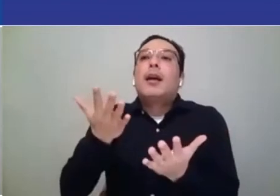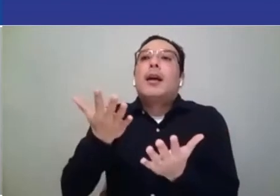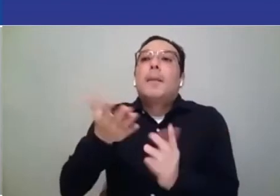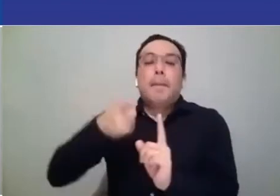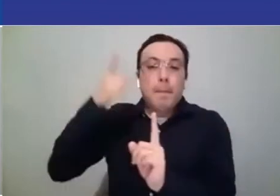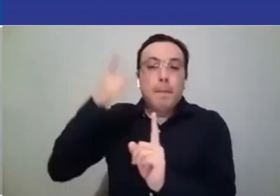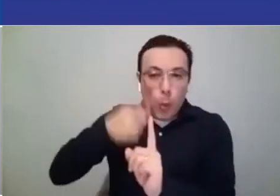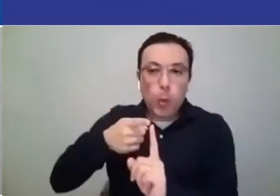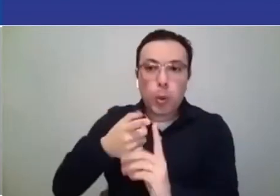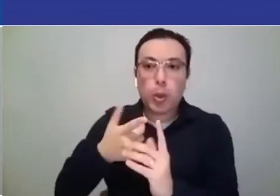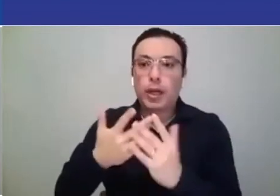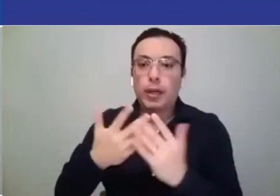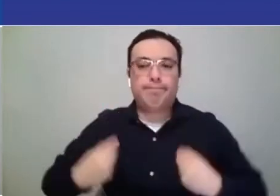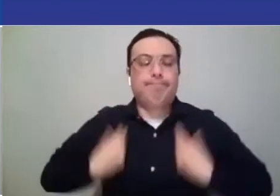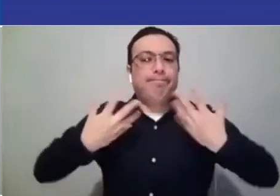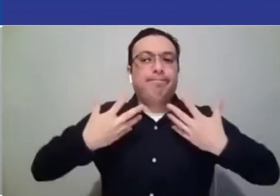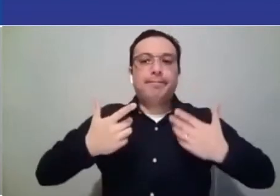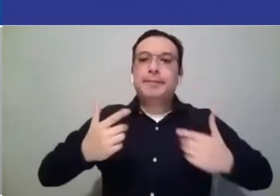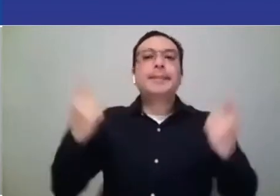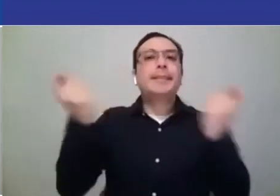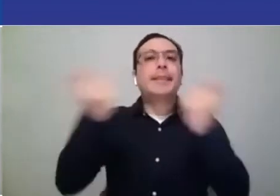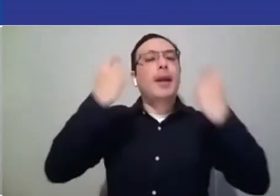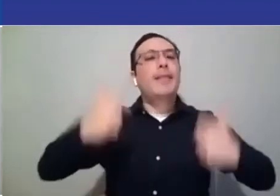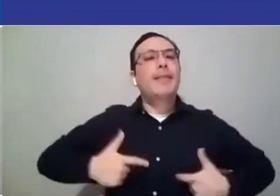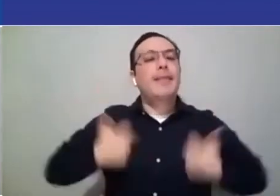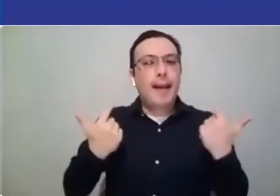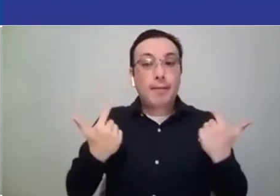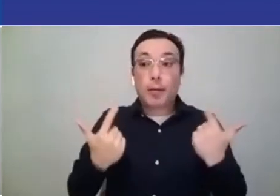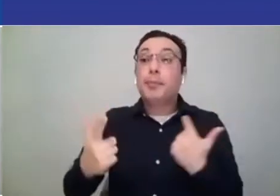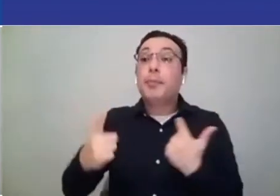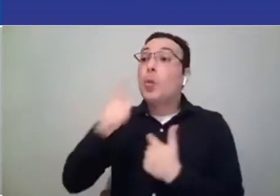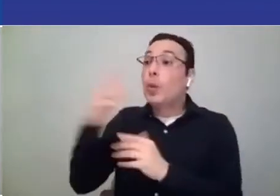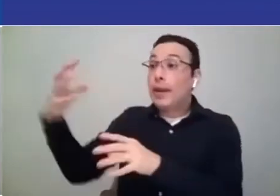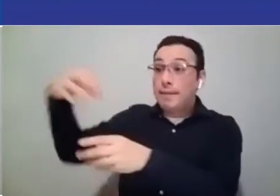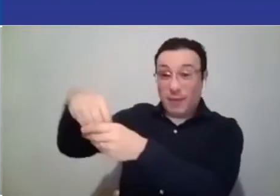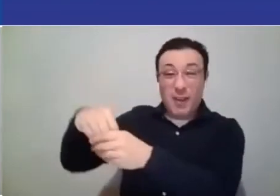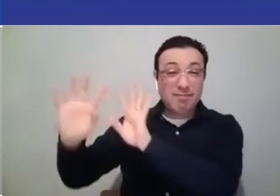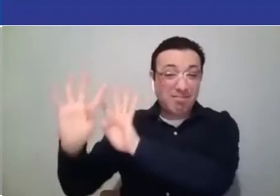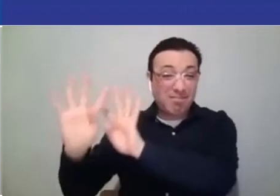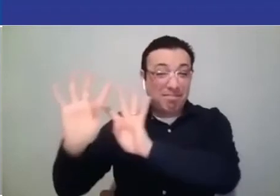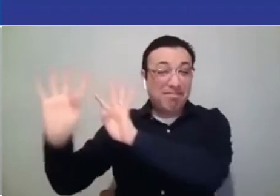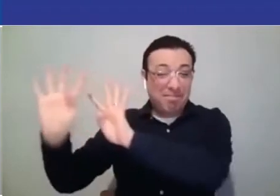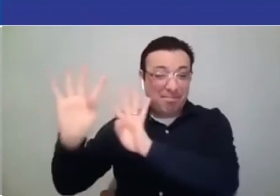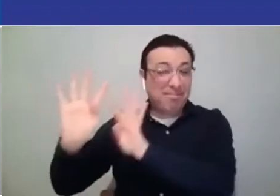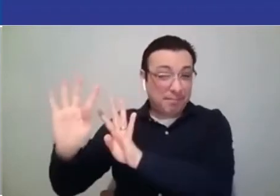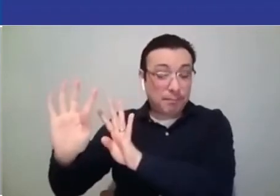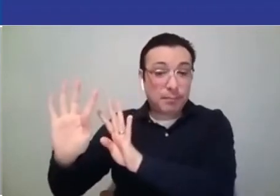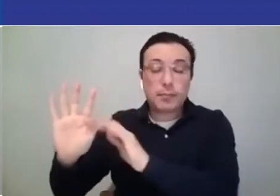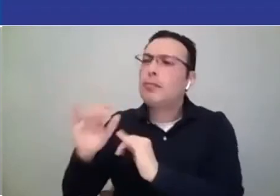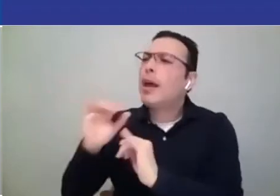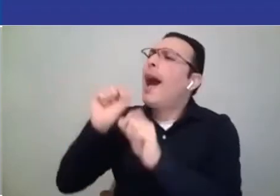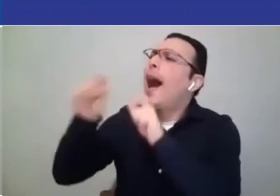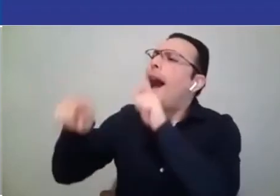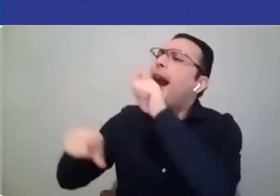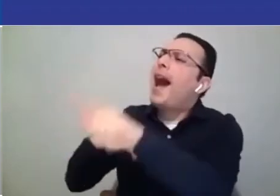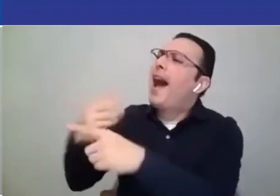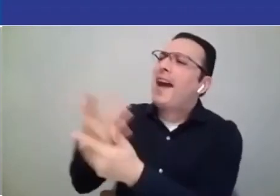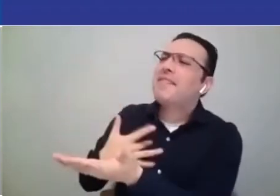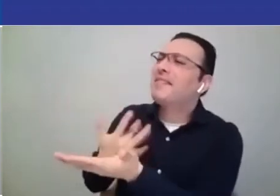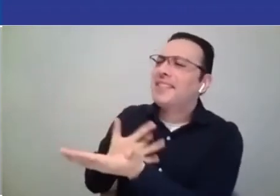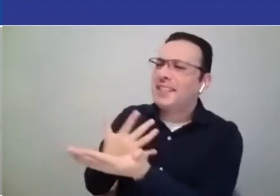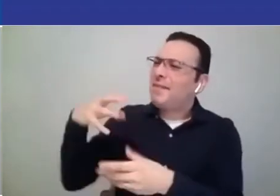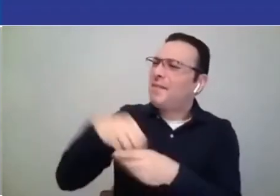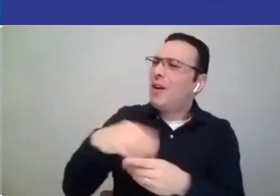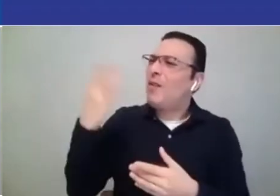life. And when I've interviewed a number of debik or debki dancers, it's about just that embodied sense